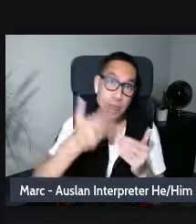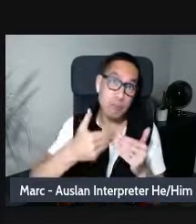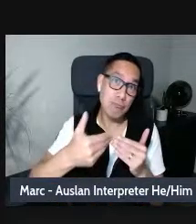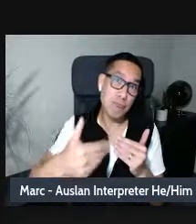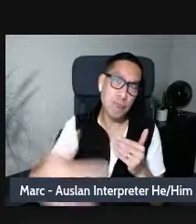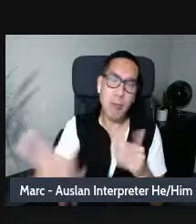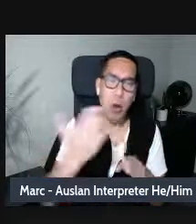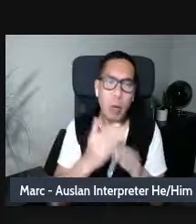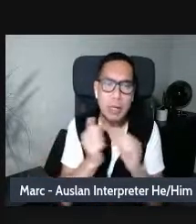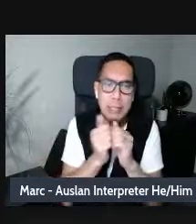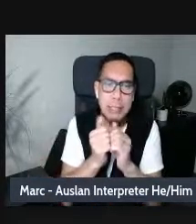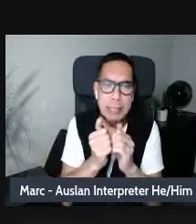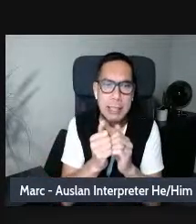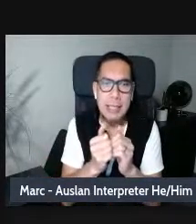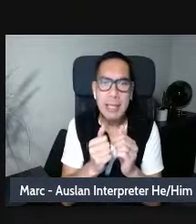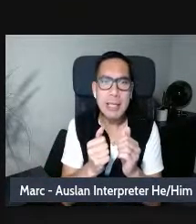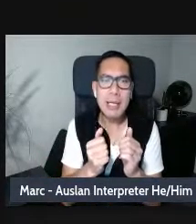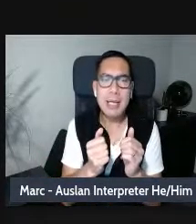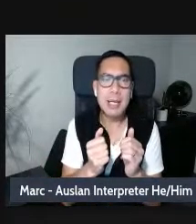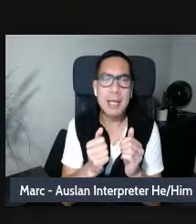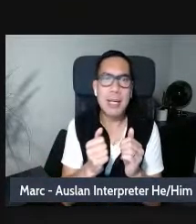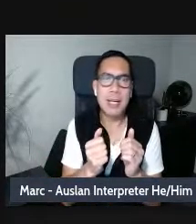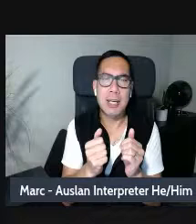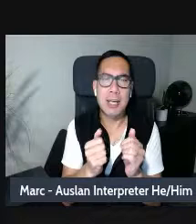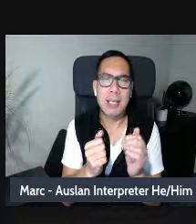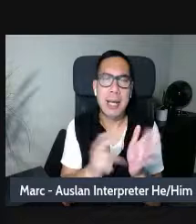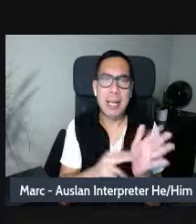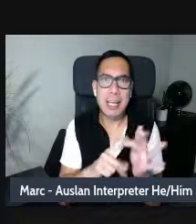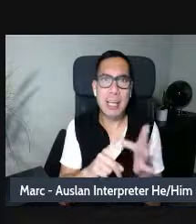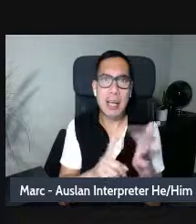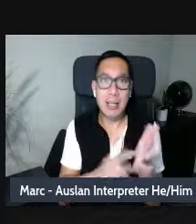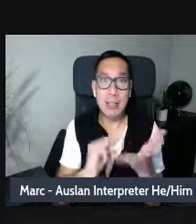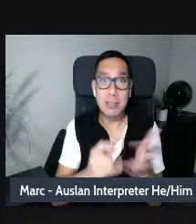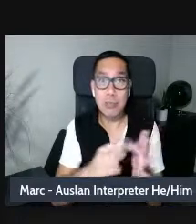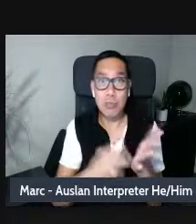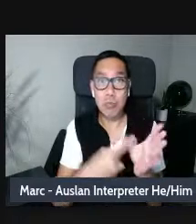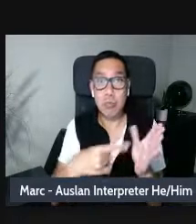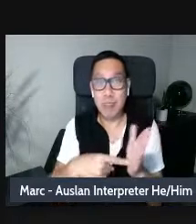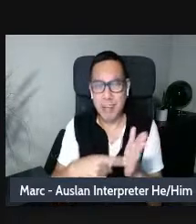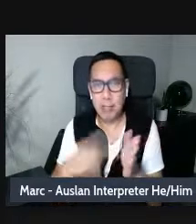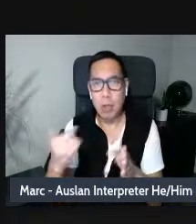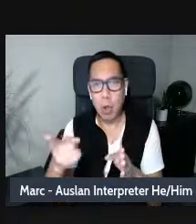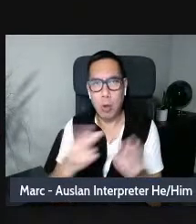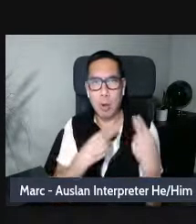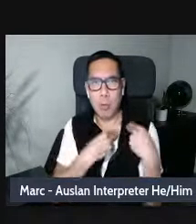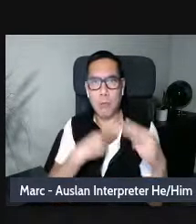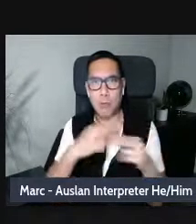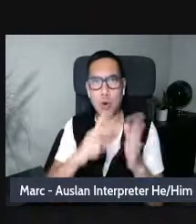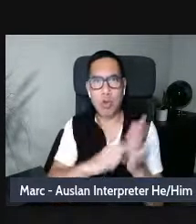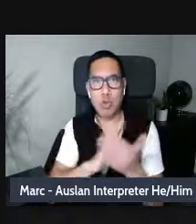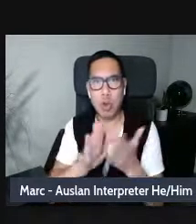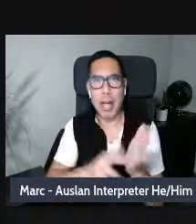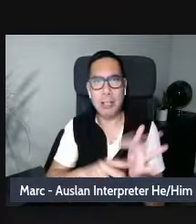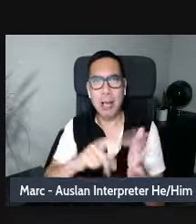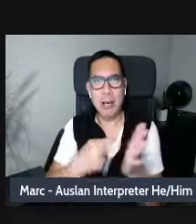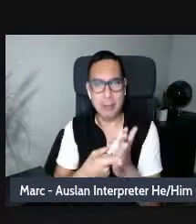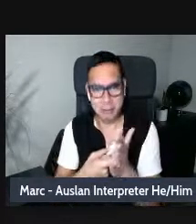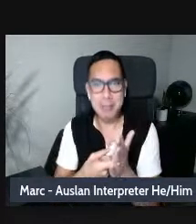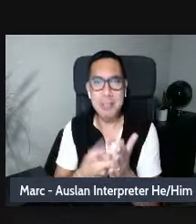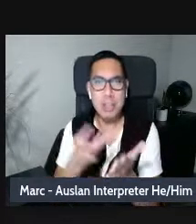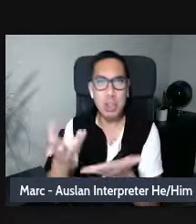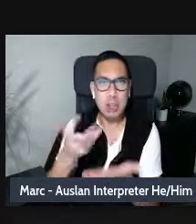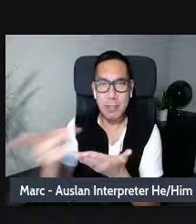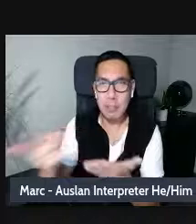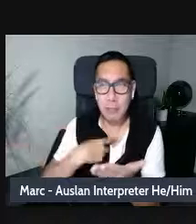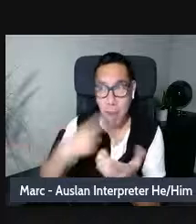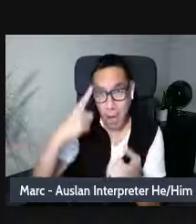with Professor Neil Spratt, who runs the stroke service at the John Hunter, to come up with these ideas and plan this